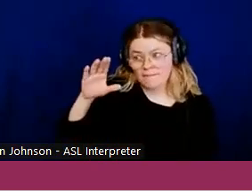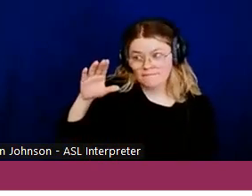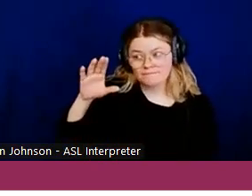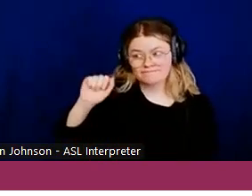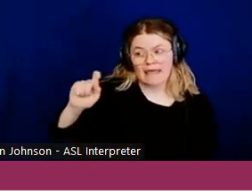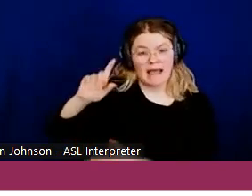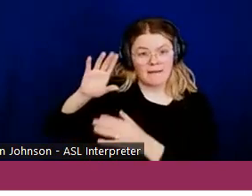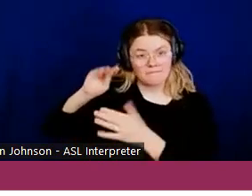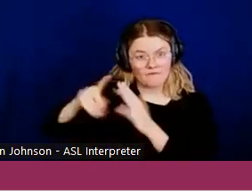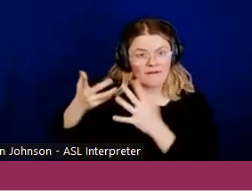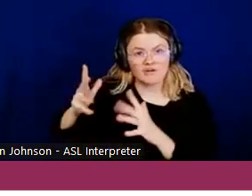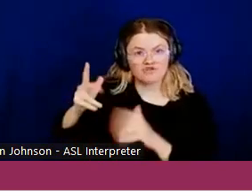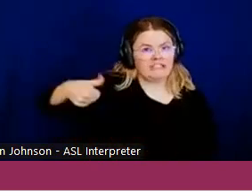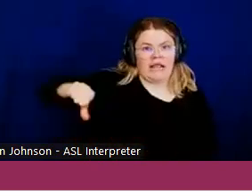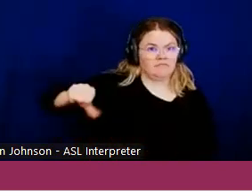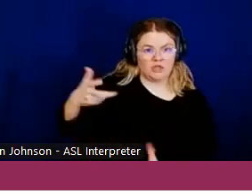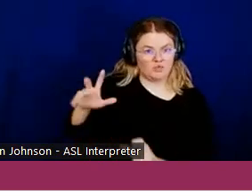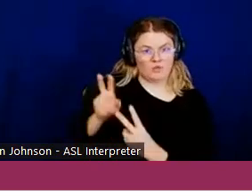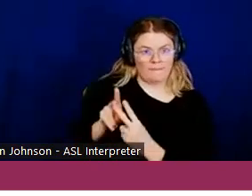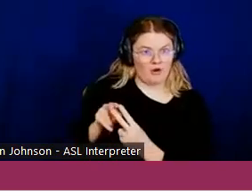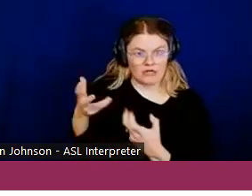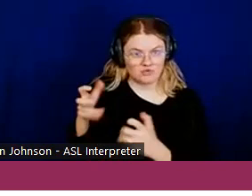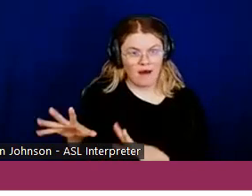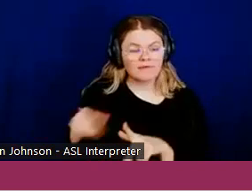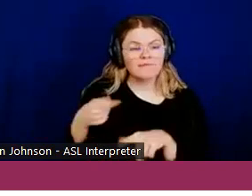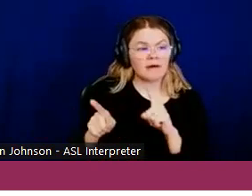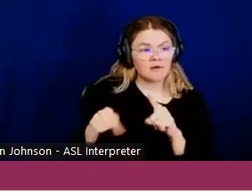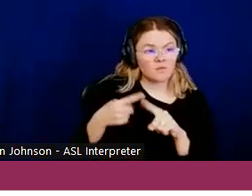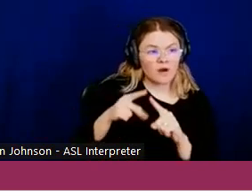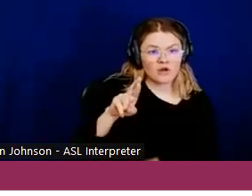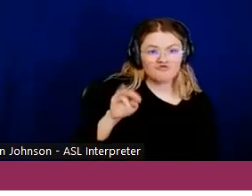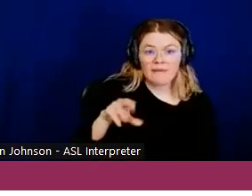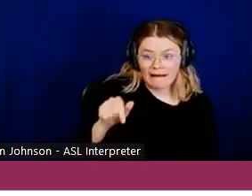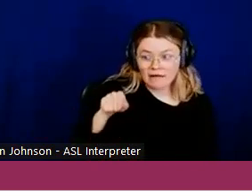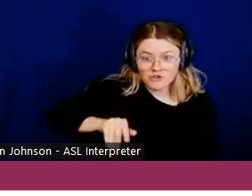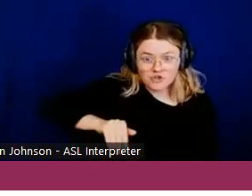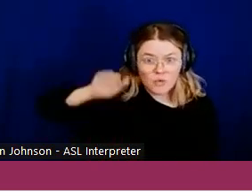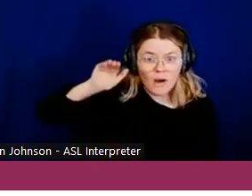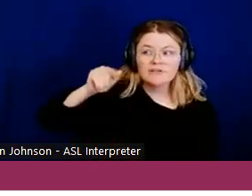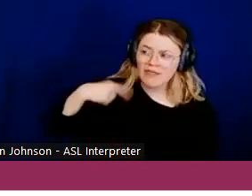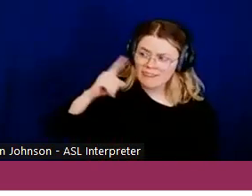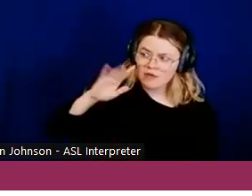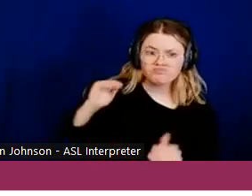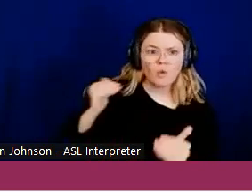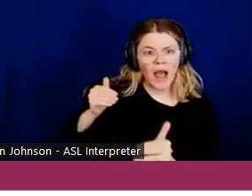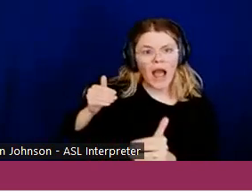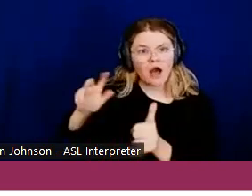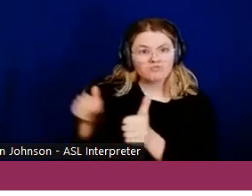advances. But as they grow up and they get older, she thinks that she can pursue Josh and follows